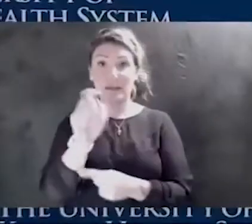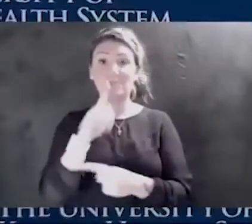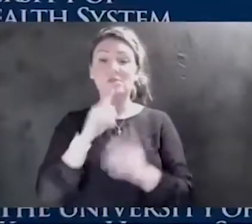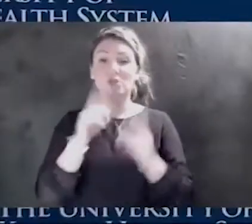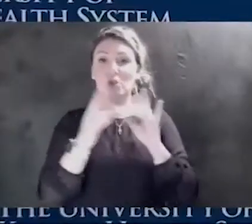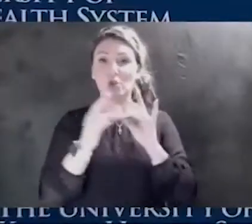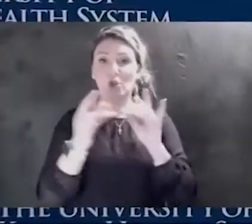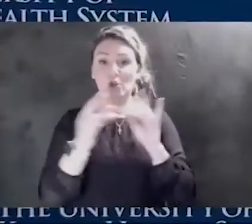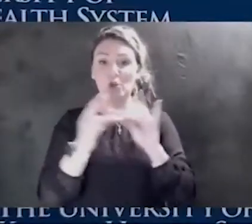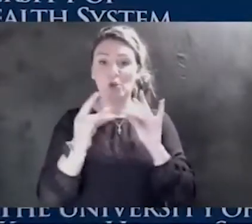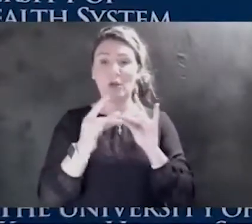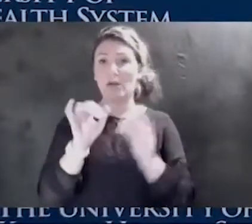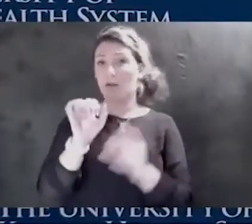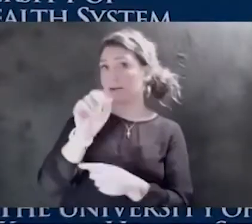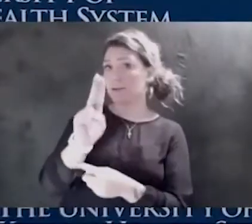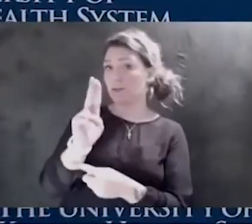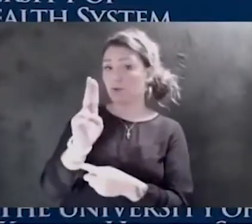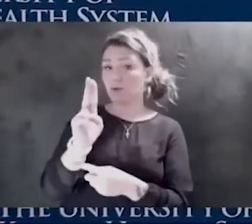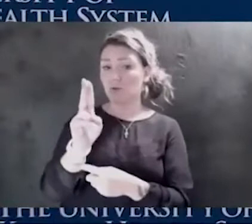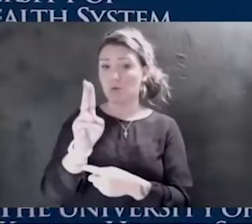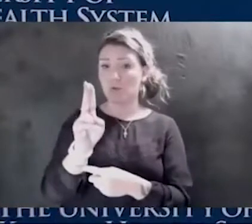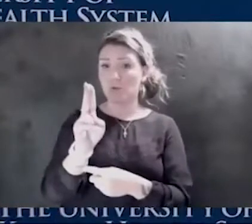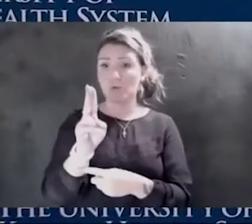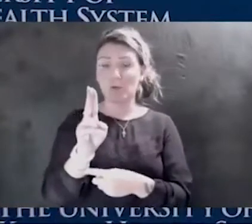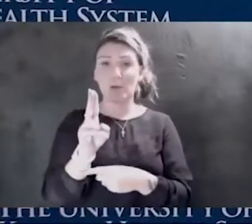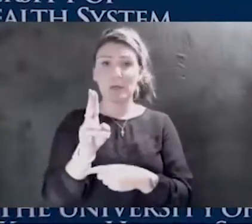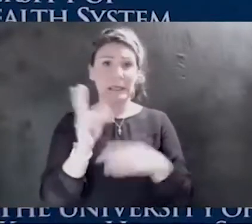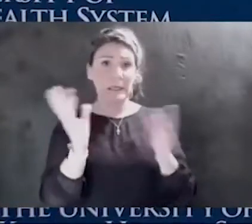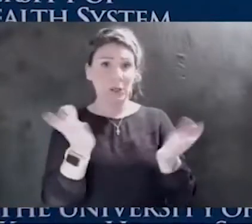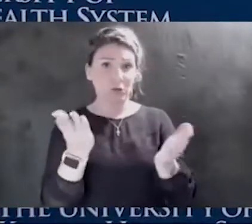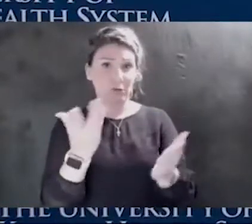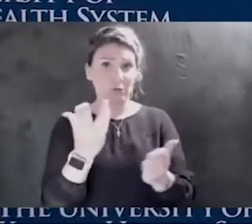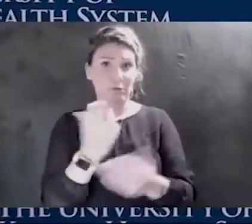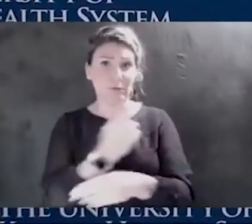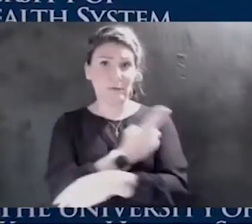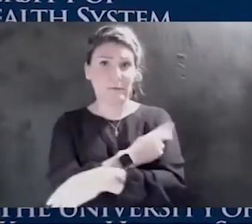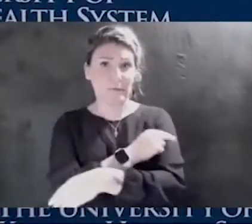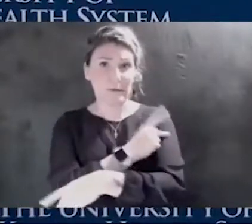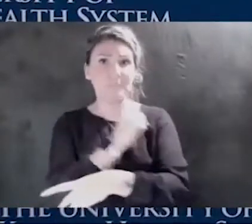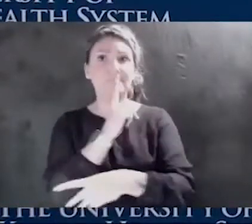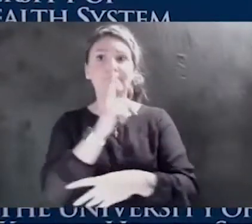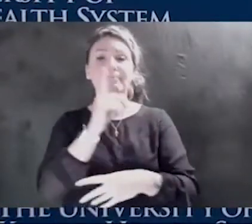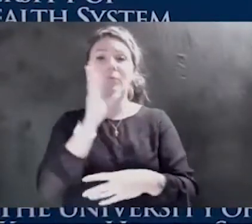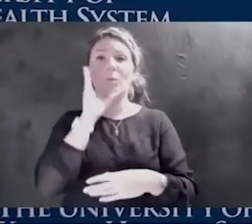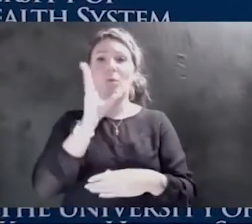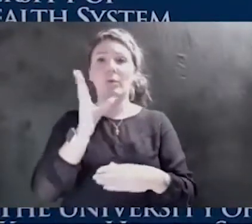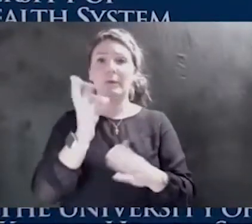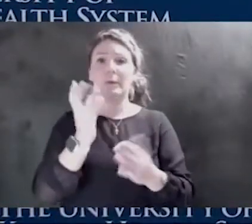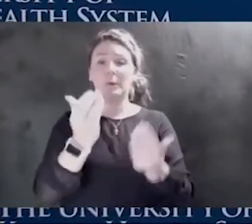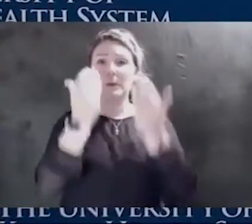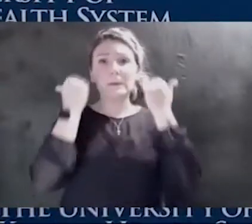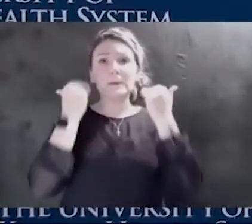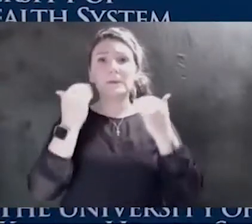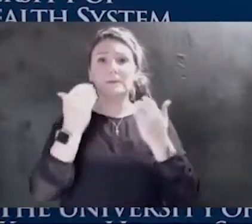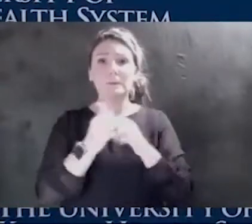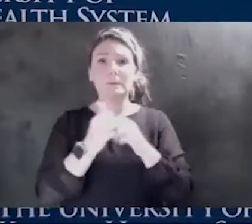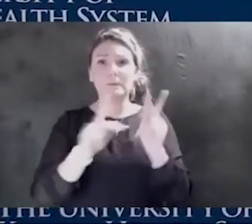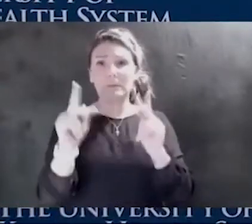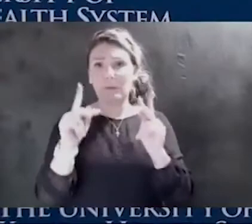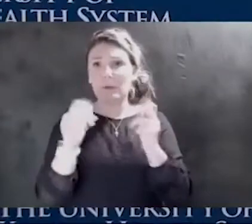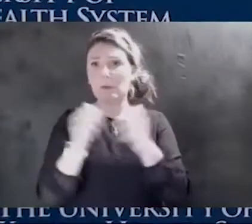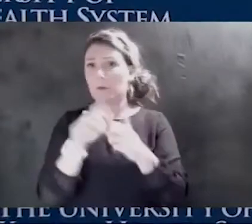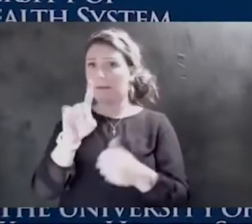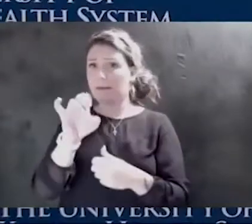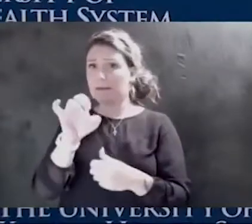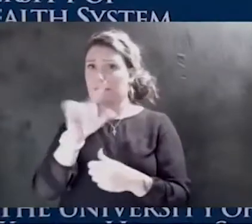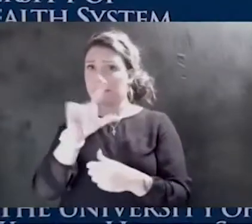ICU unit here at the hospital in danger of being overrun by people with the Delta variant or any type of